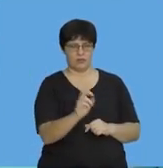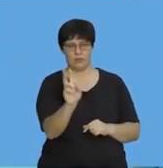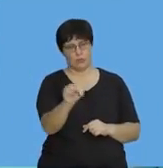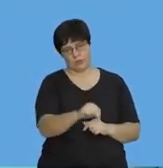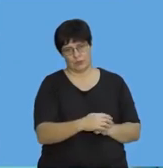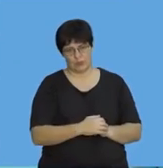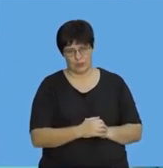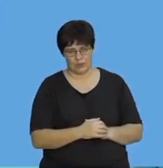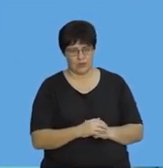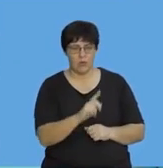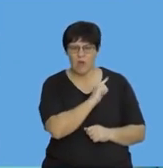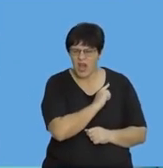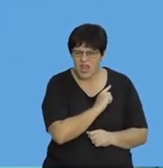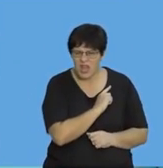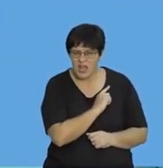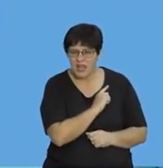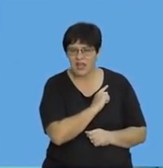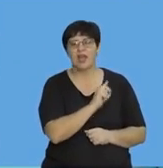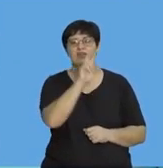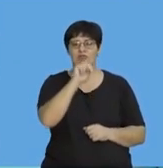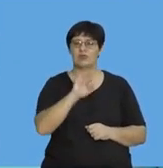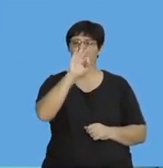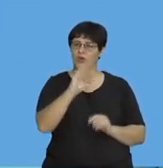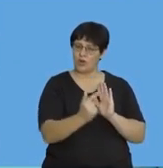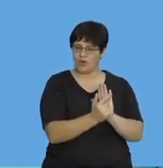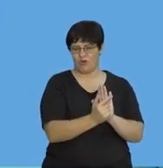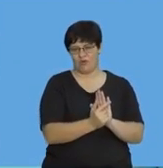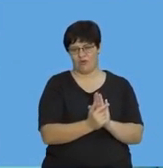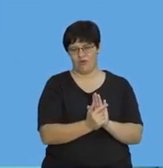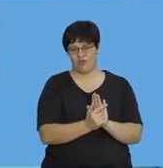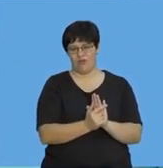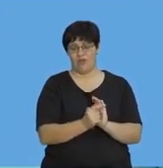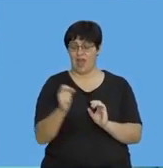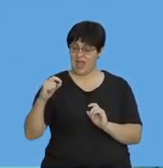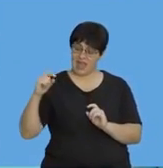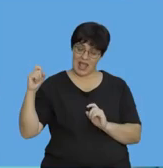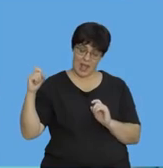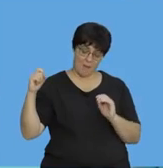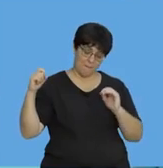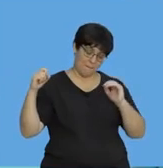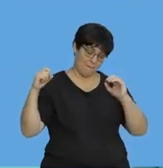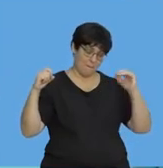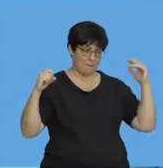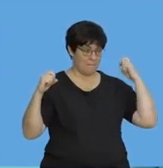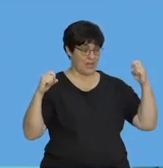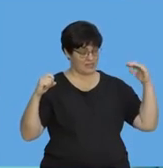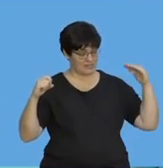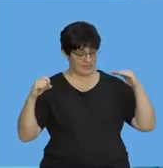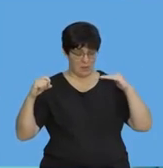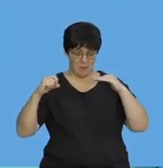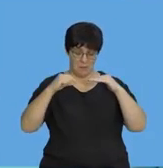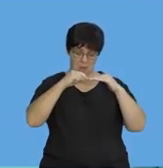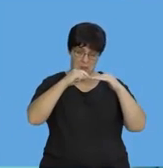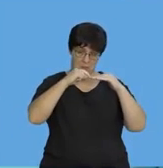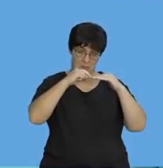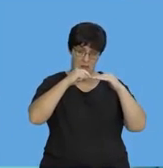Nope. Why? Newton's third law. When the insect hits the bus,